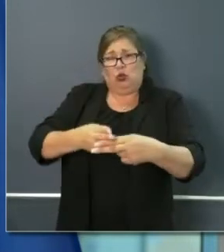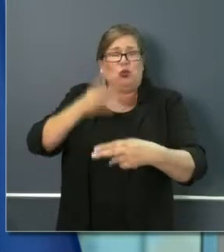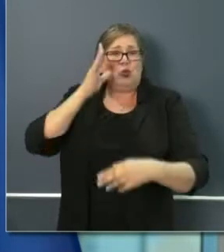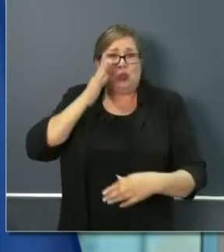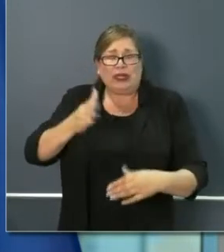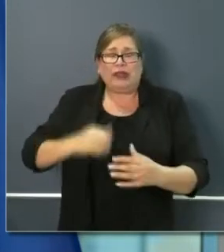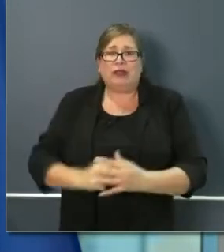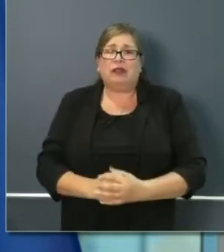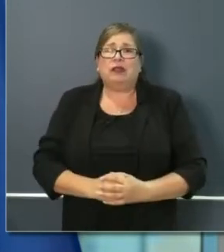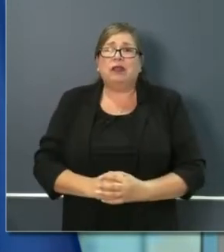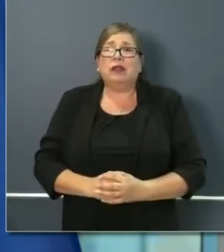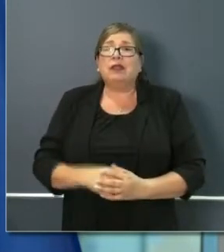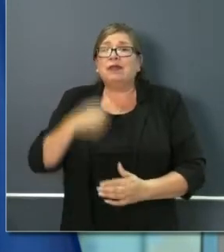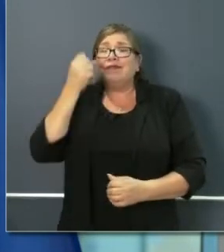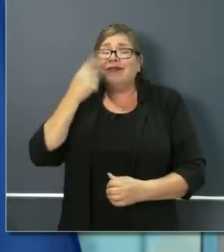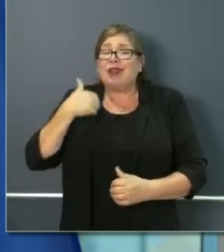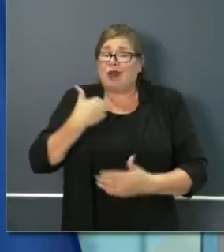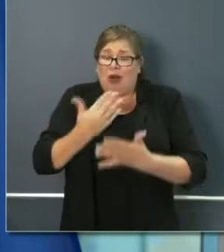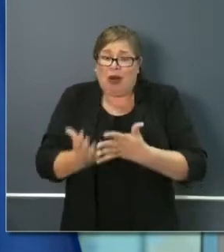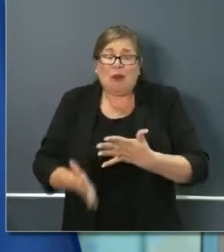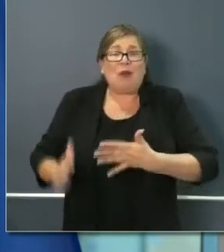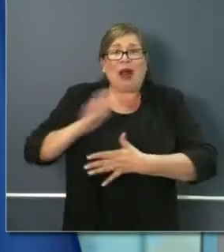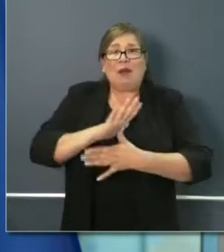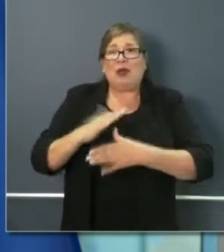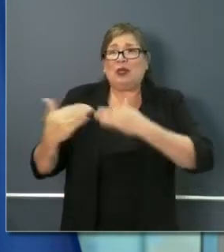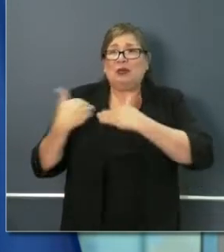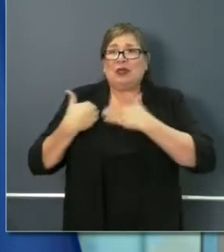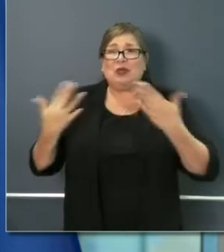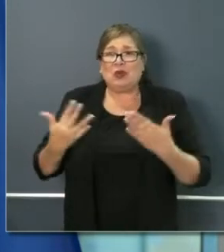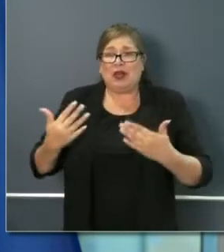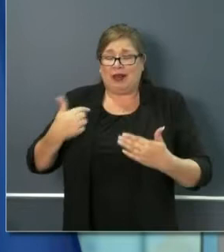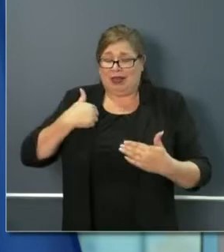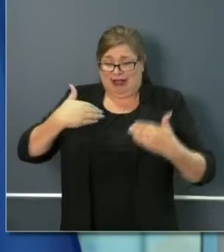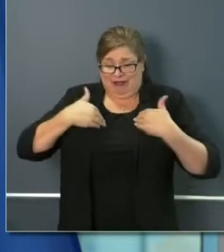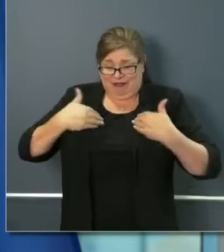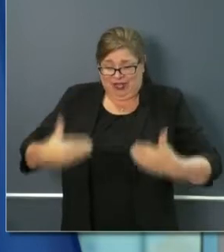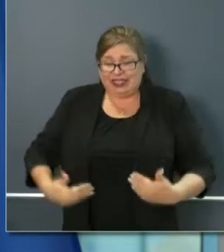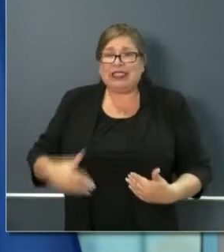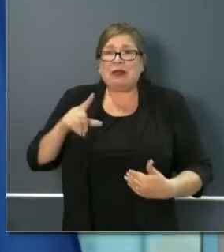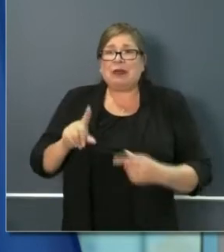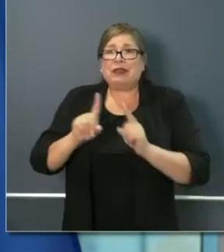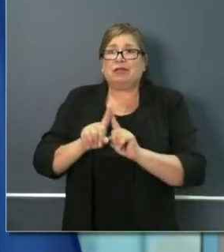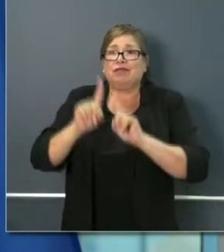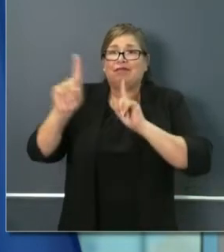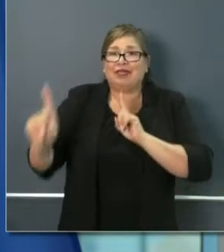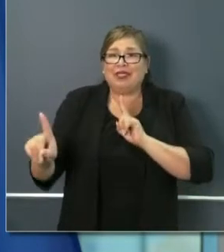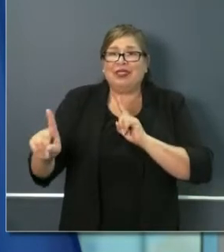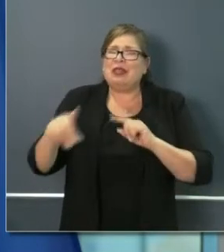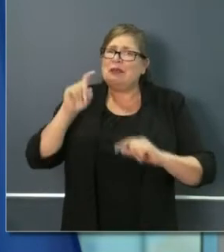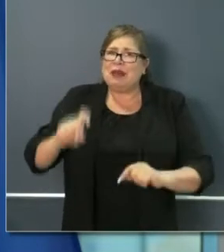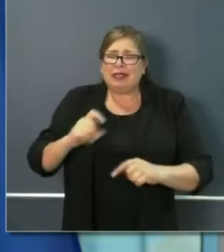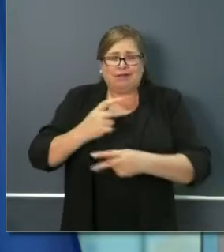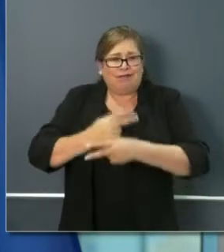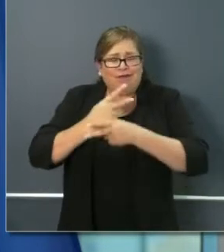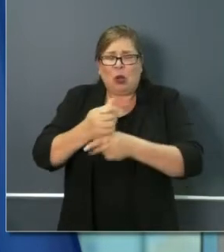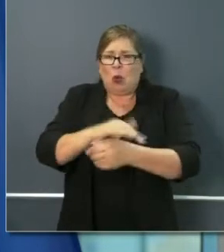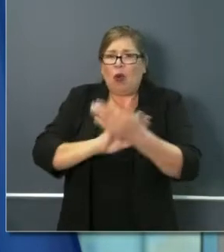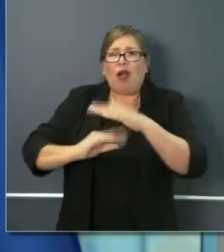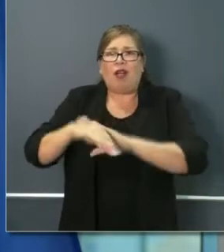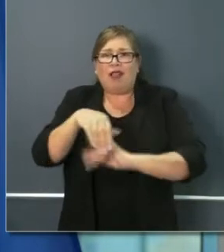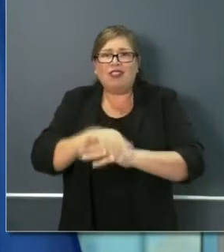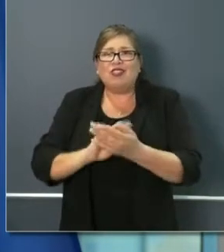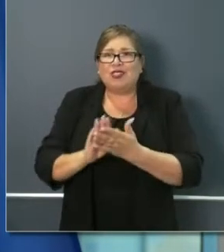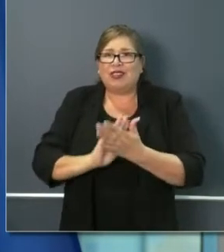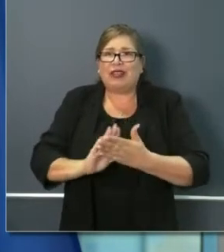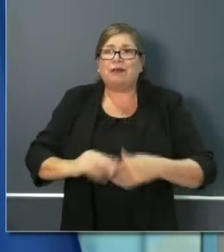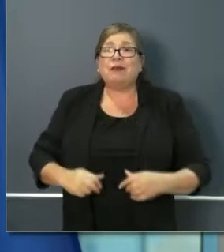principal obligation we all have to continue our physical distancing, our social distancing, to wash our hands, and if we are putting face